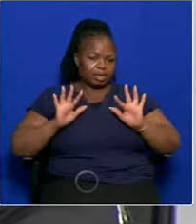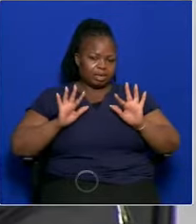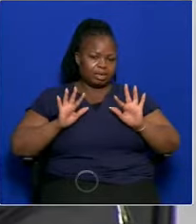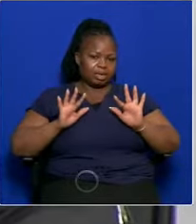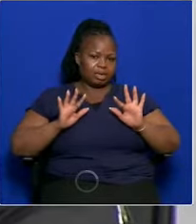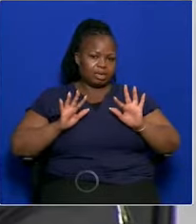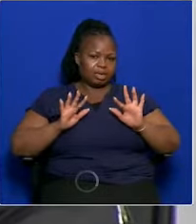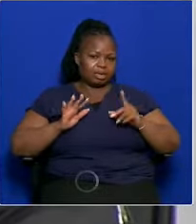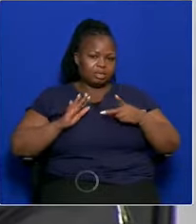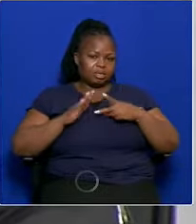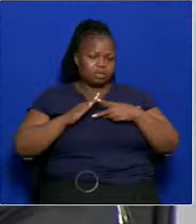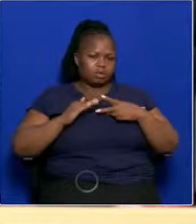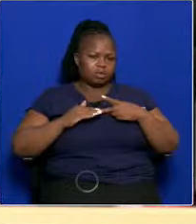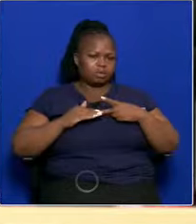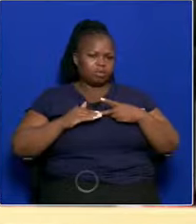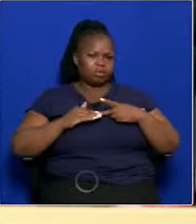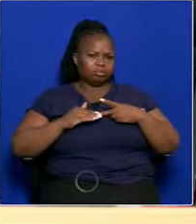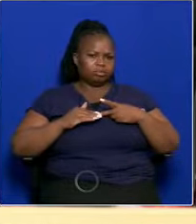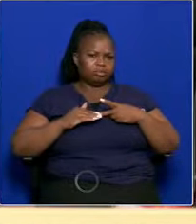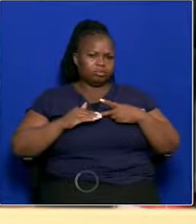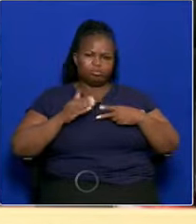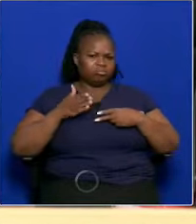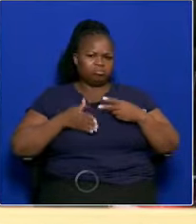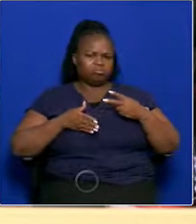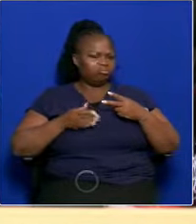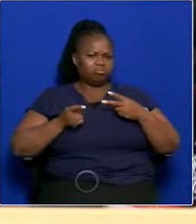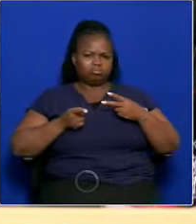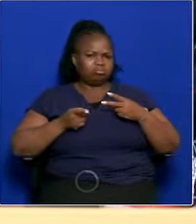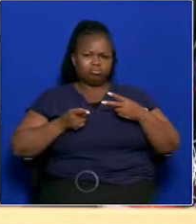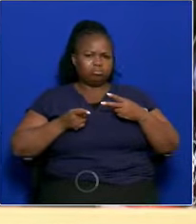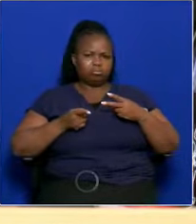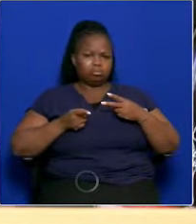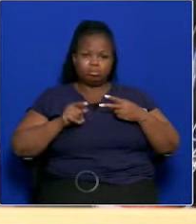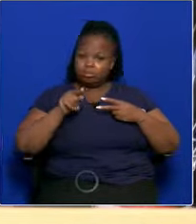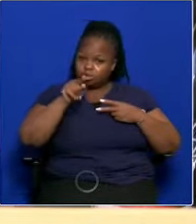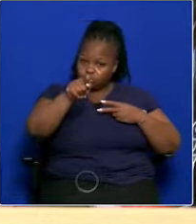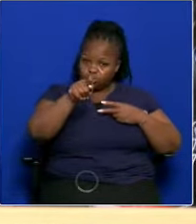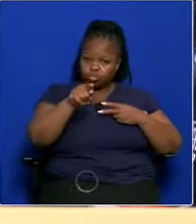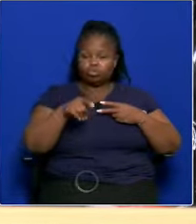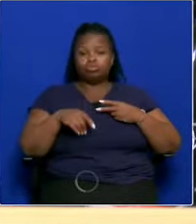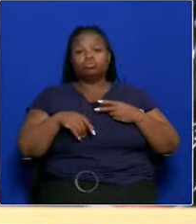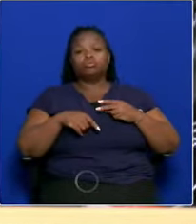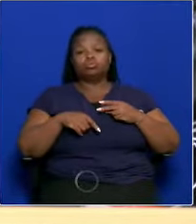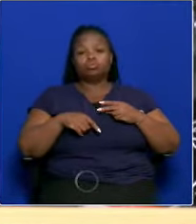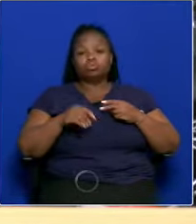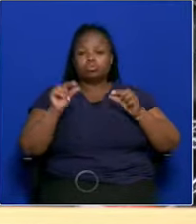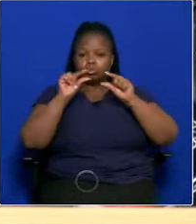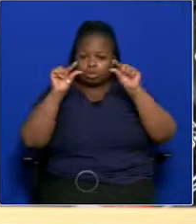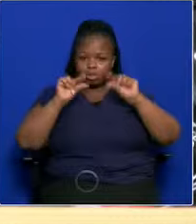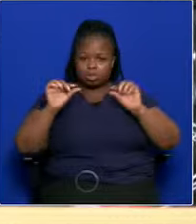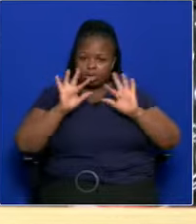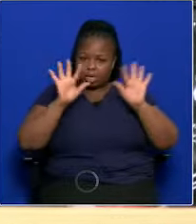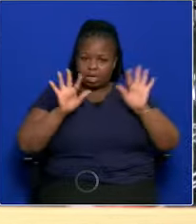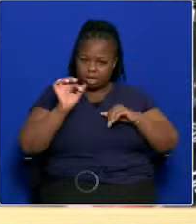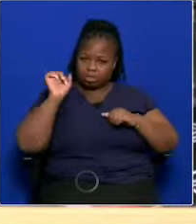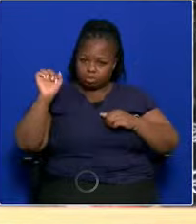General, don't say I ended there by the rims. Those are the transactions you highlighted, and in your statement you